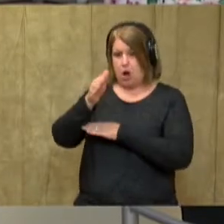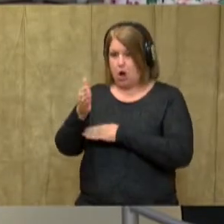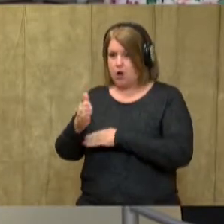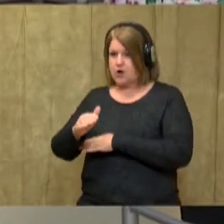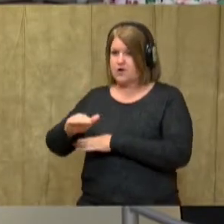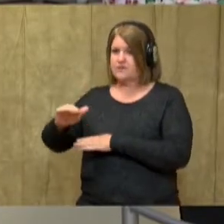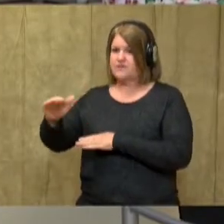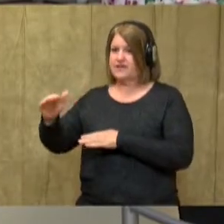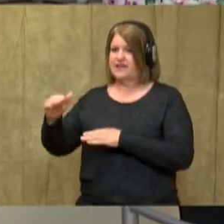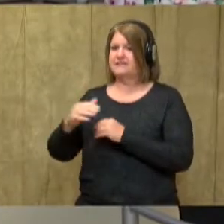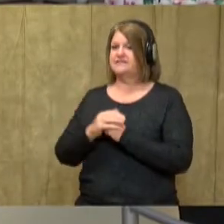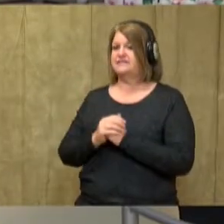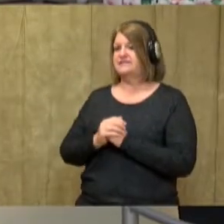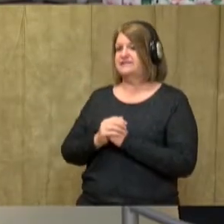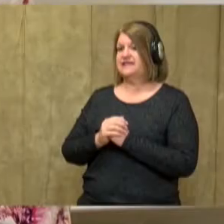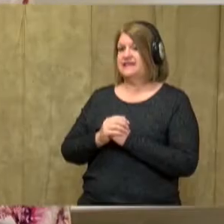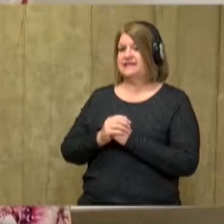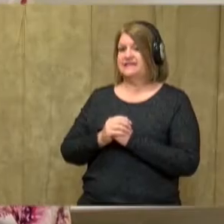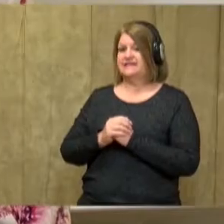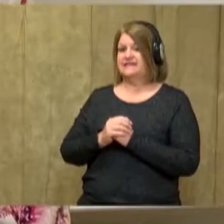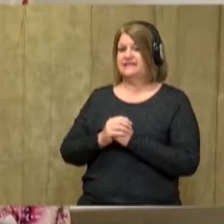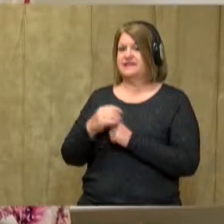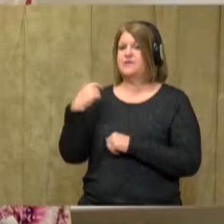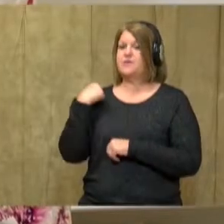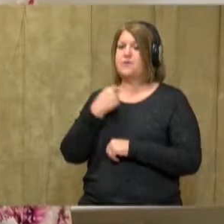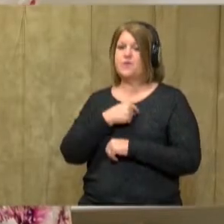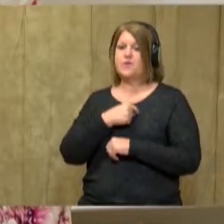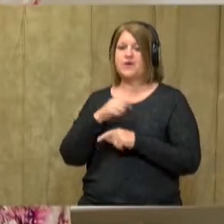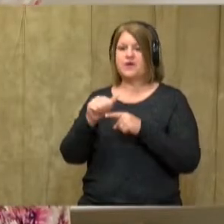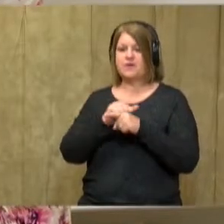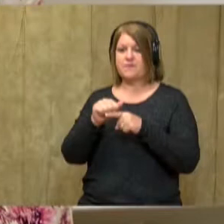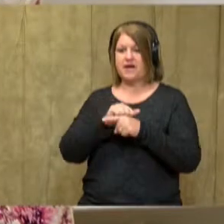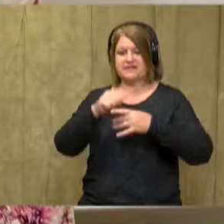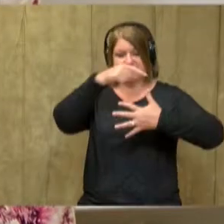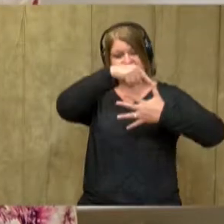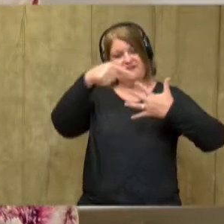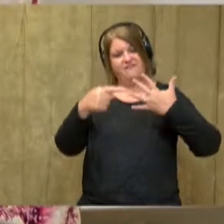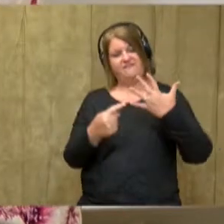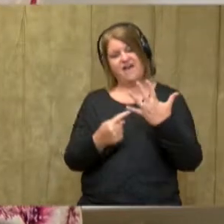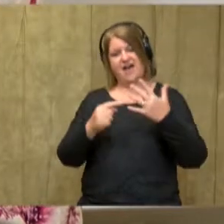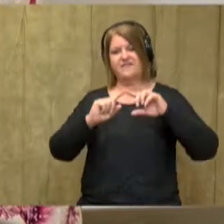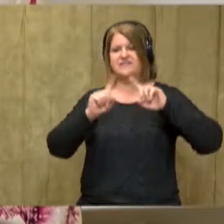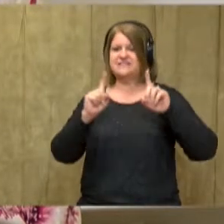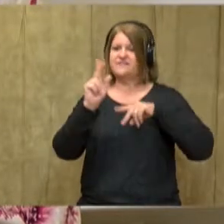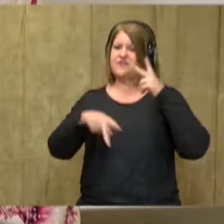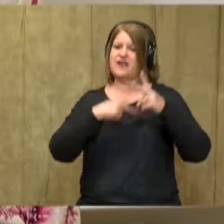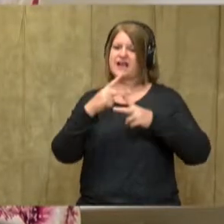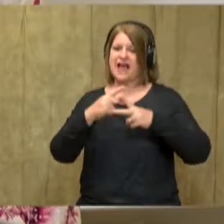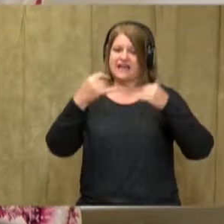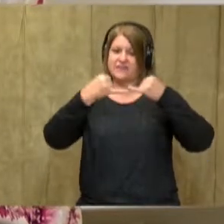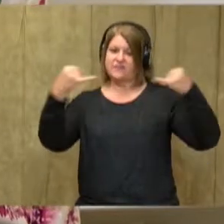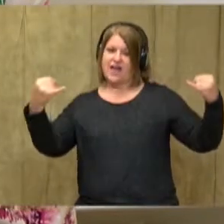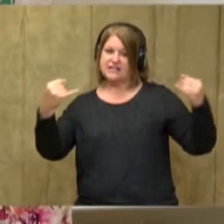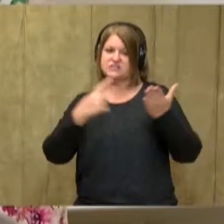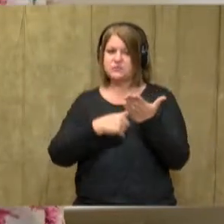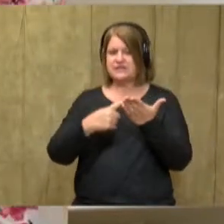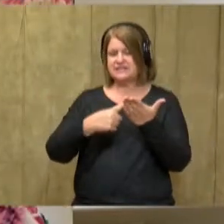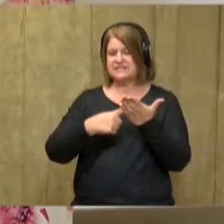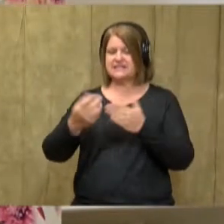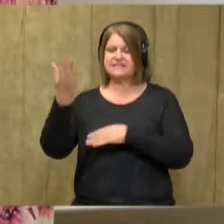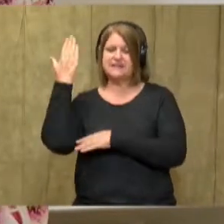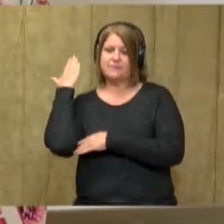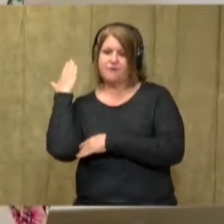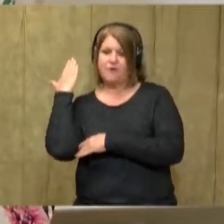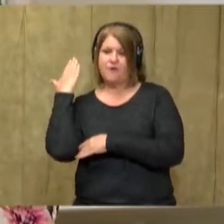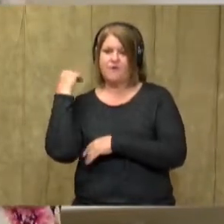these lines, we're going to practice the 5 different types of lines that we learned last time together. Remember we